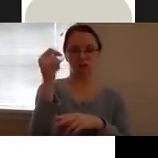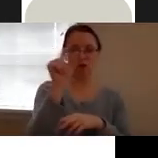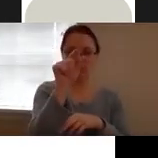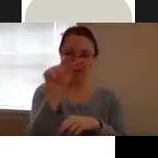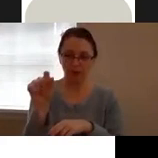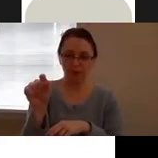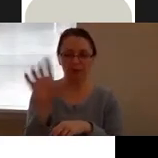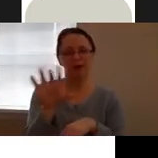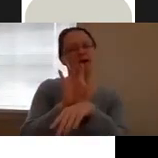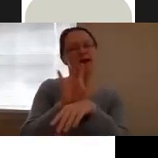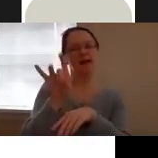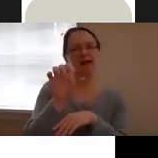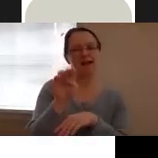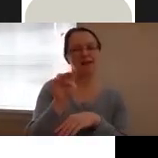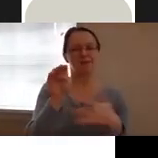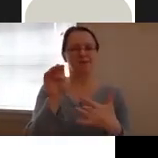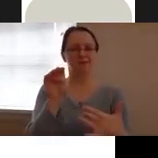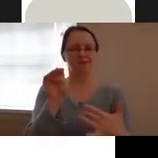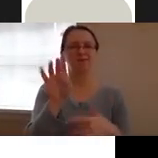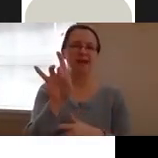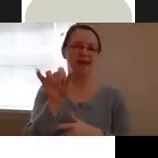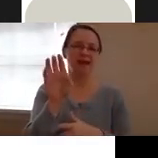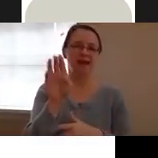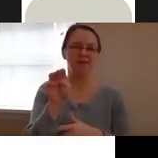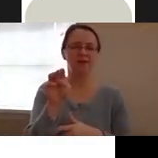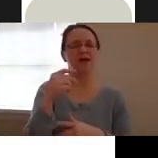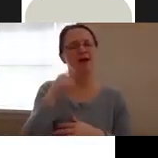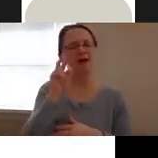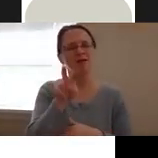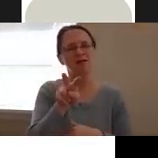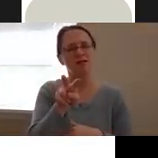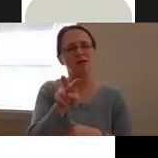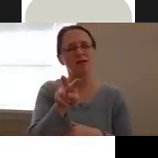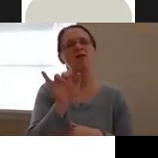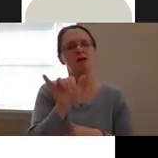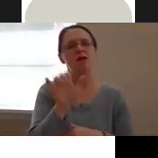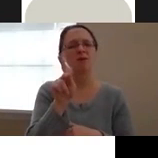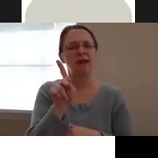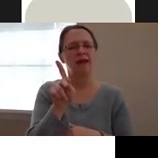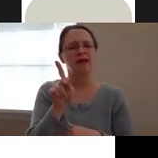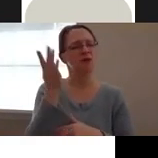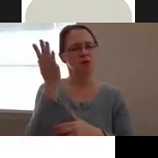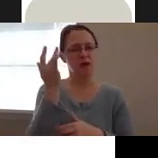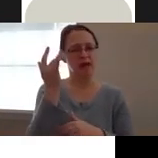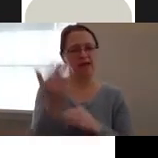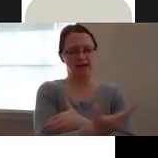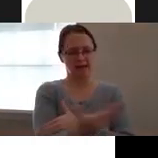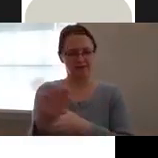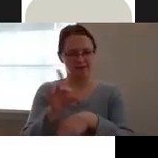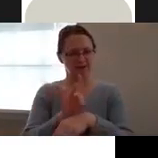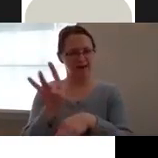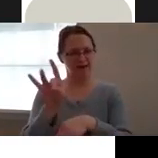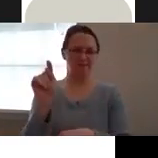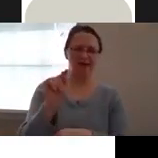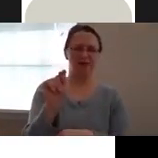a.m. And when I looked at this at the beginning, I was like, okay, what's going on here? I mean, this is somebody who